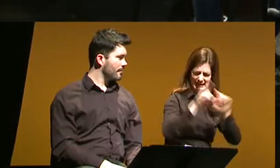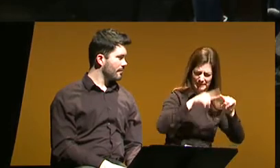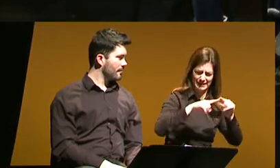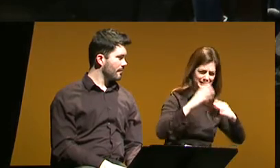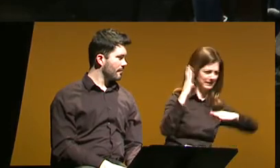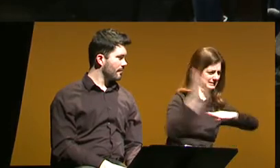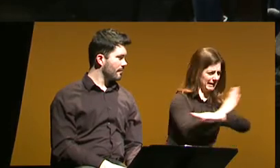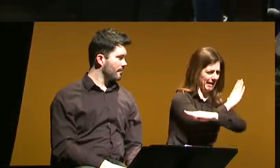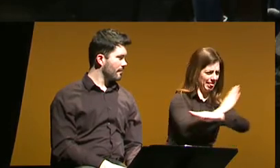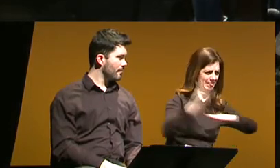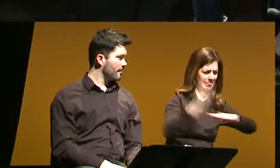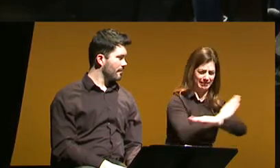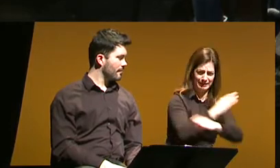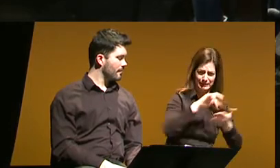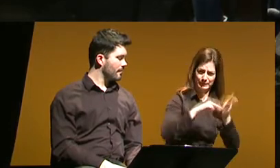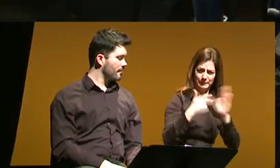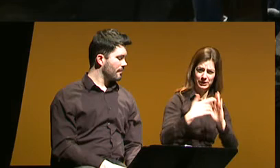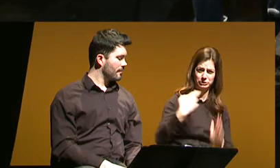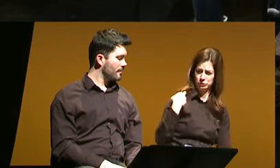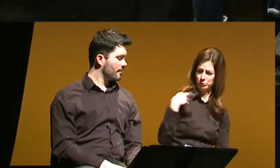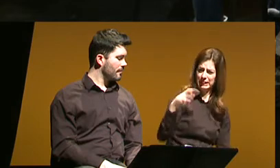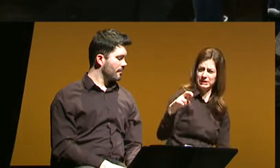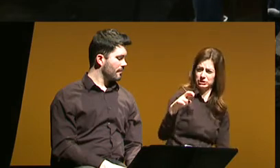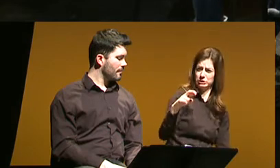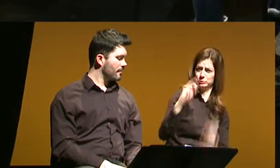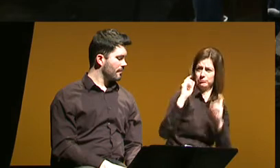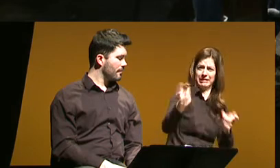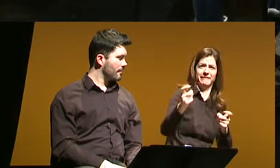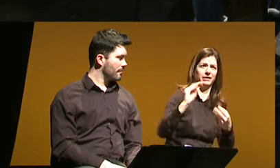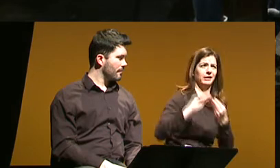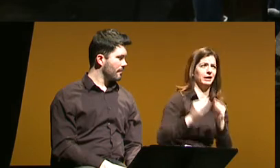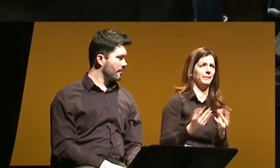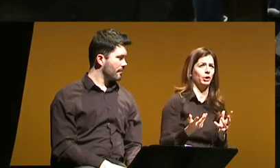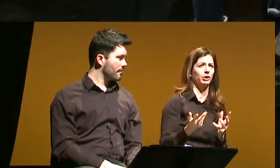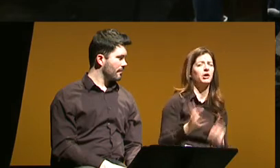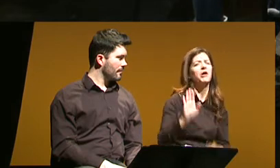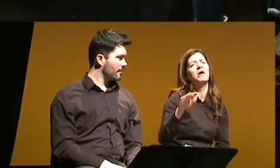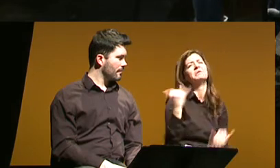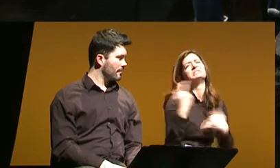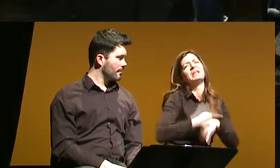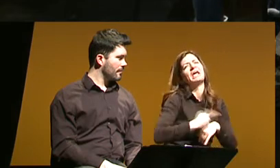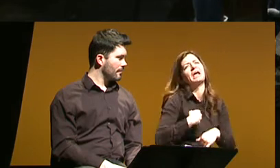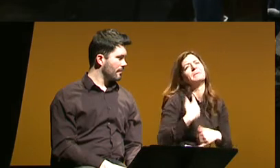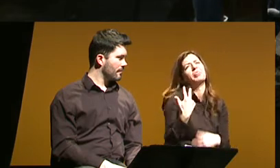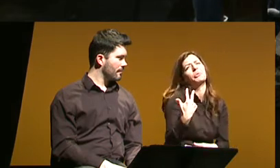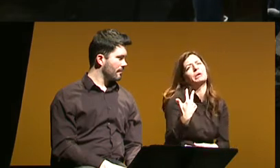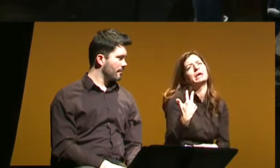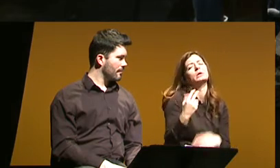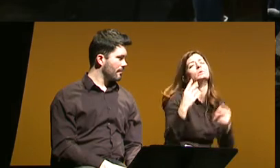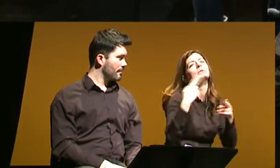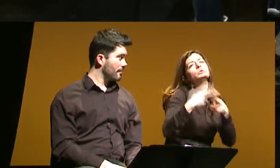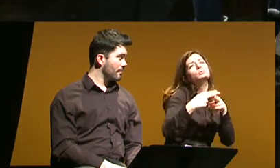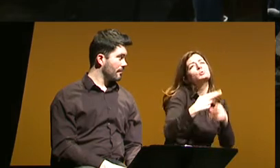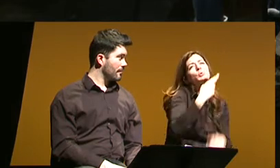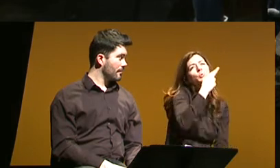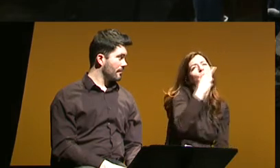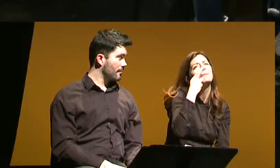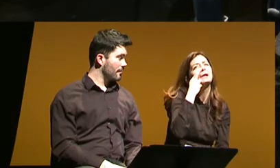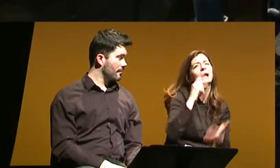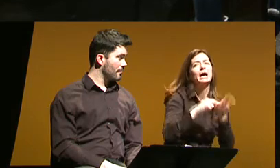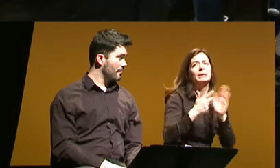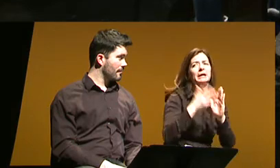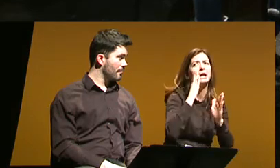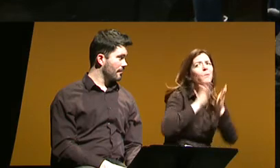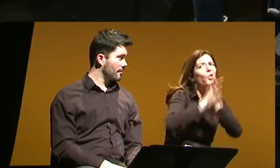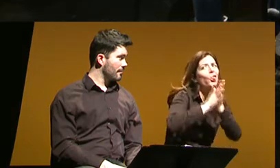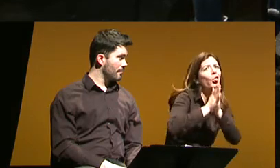as if one's spirituality can be assigned some kind of a number. Today I'm a 3, but Ramadan's coming up, so I should really scale up to be an